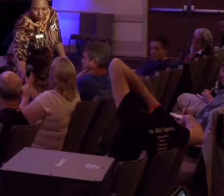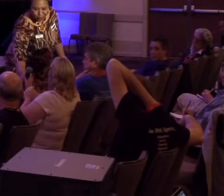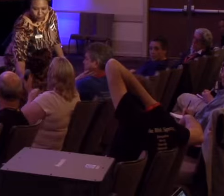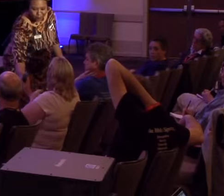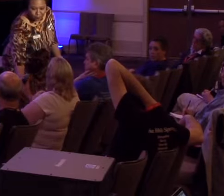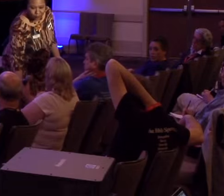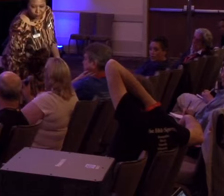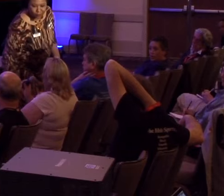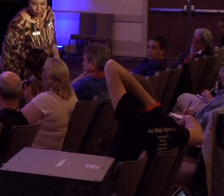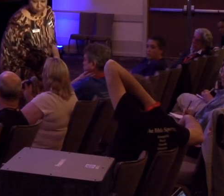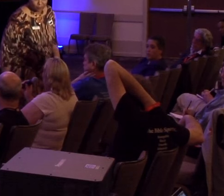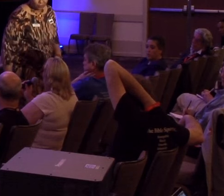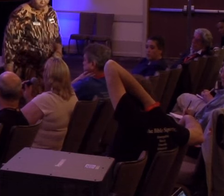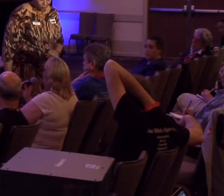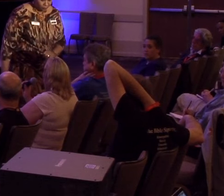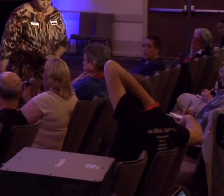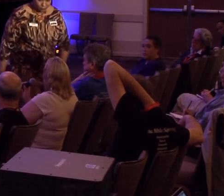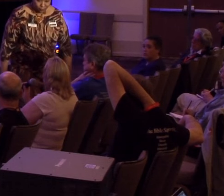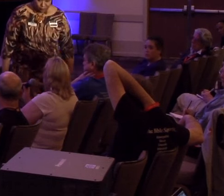So,